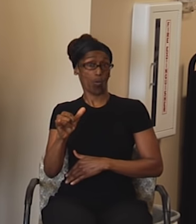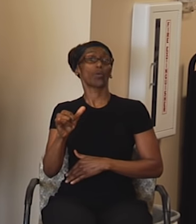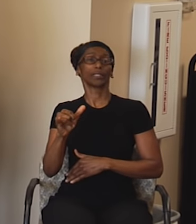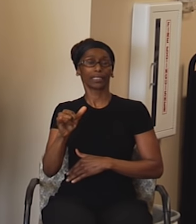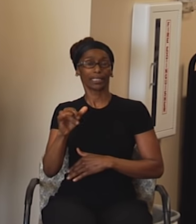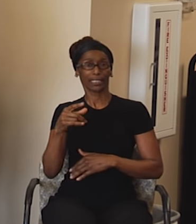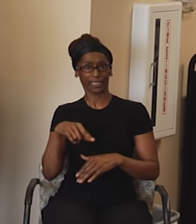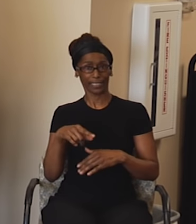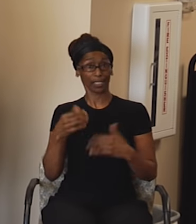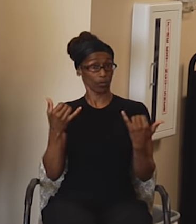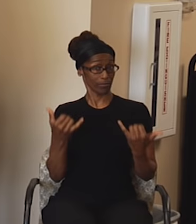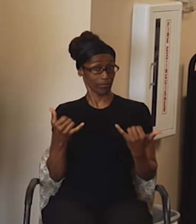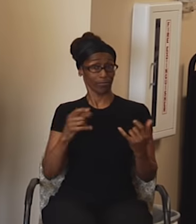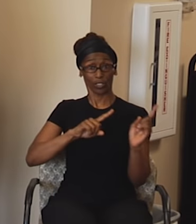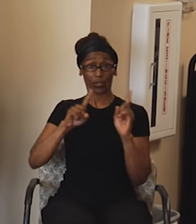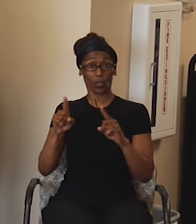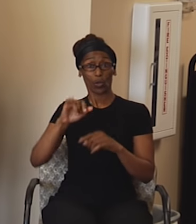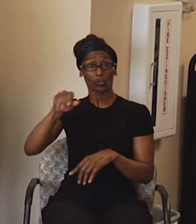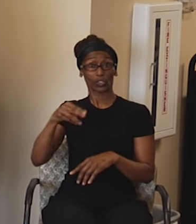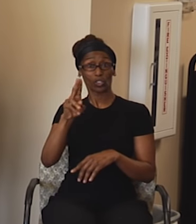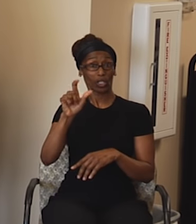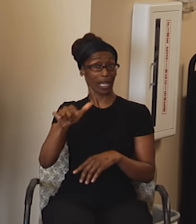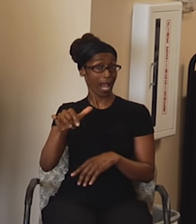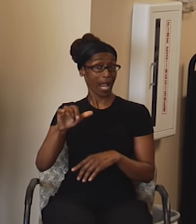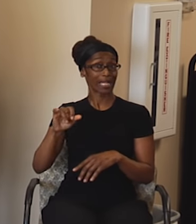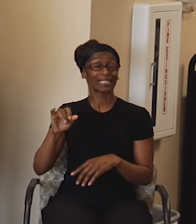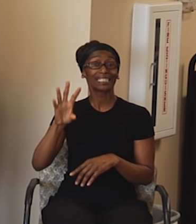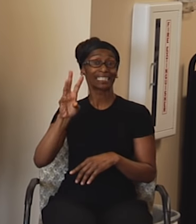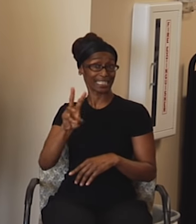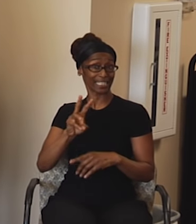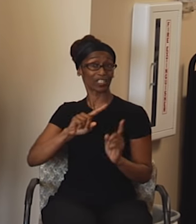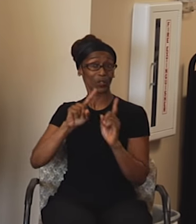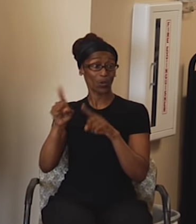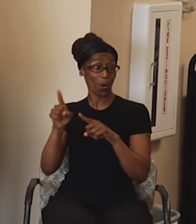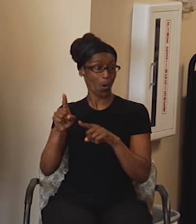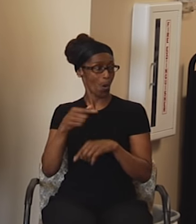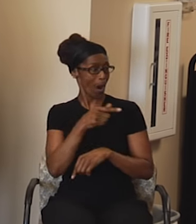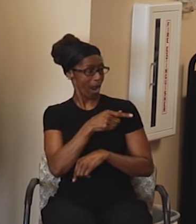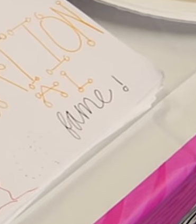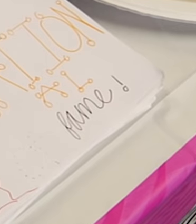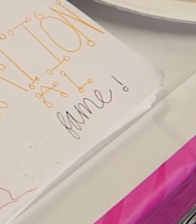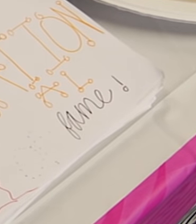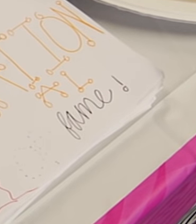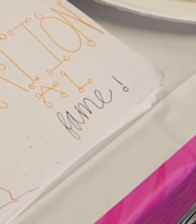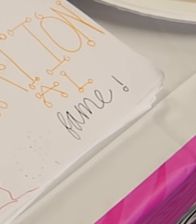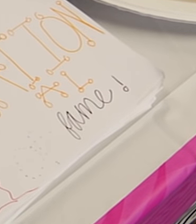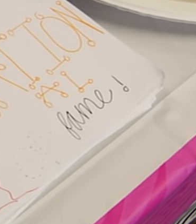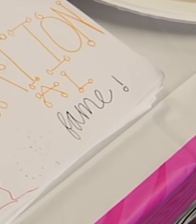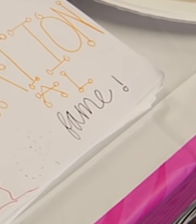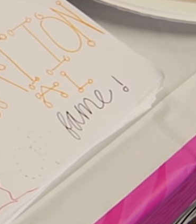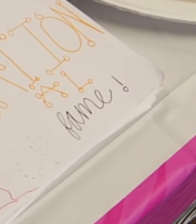visit July 6th. When I go July 6th, we've got a couple months, I have a small stack of letters now.